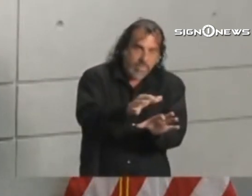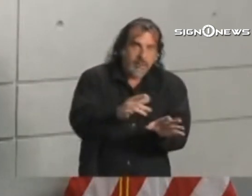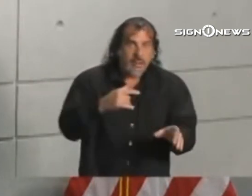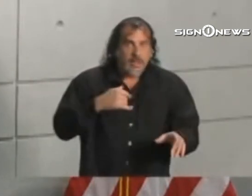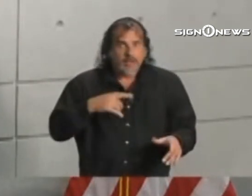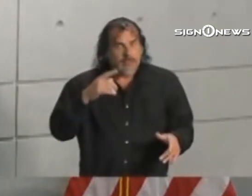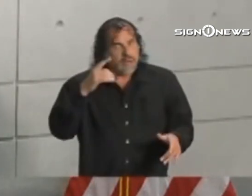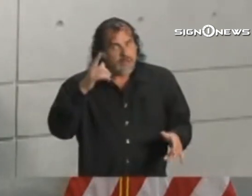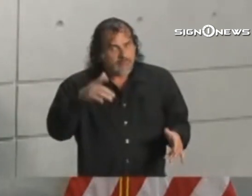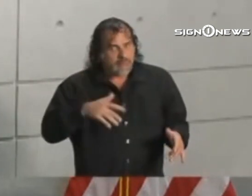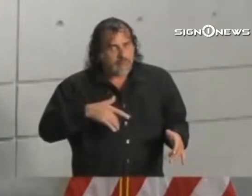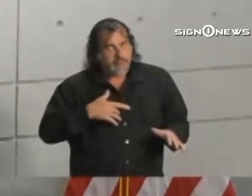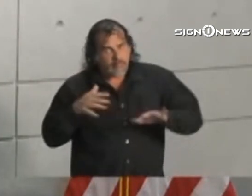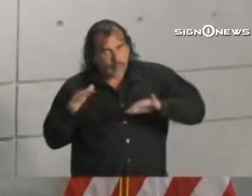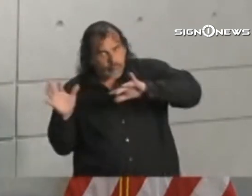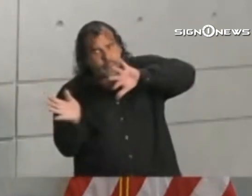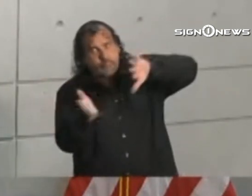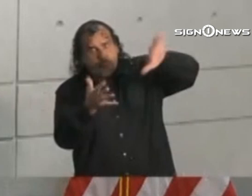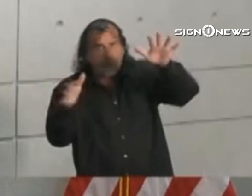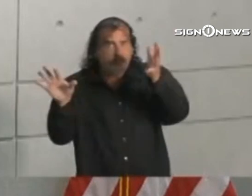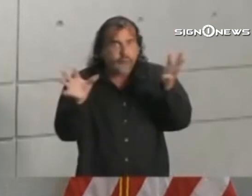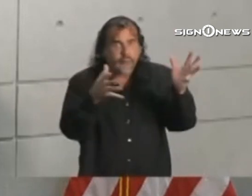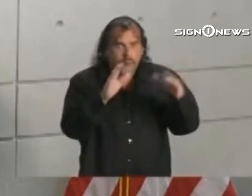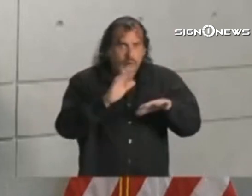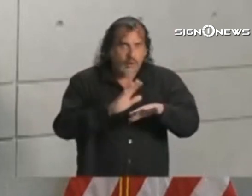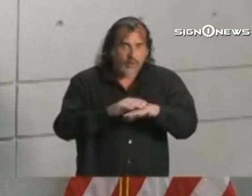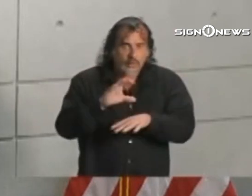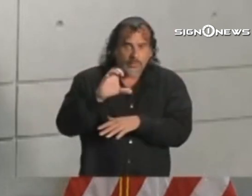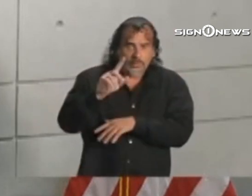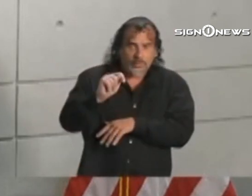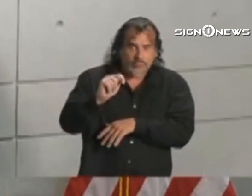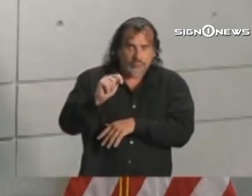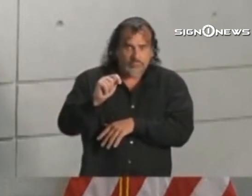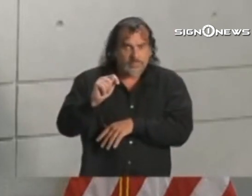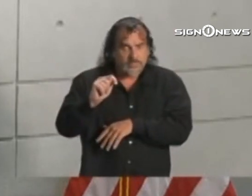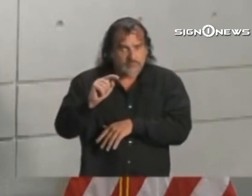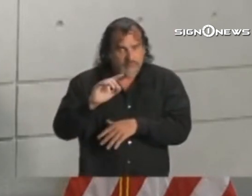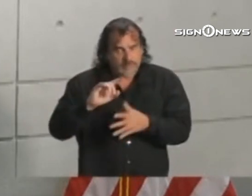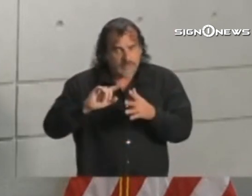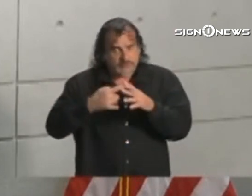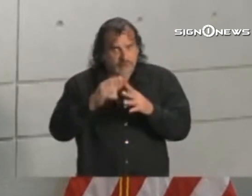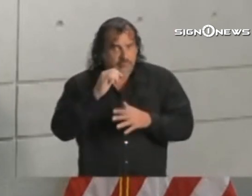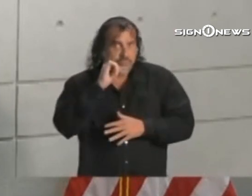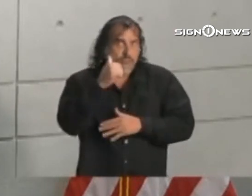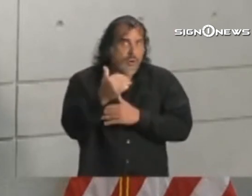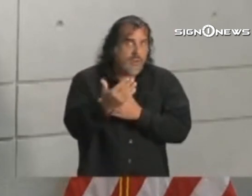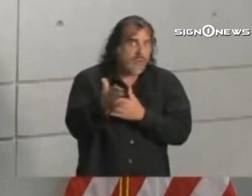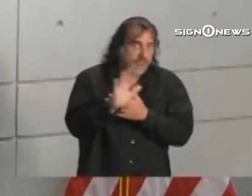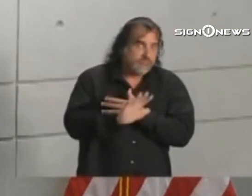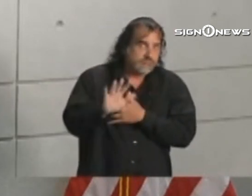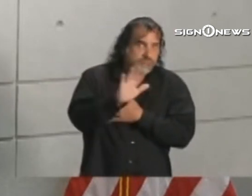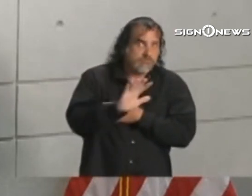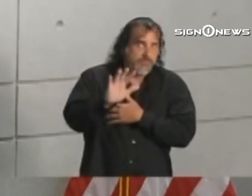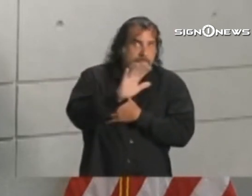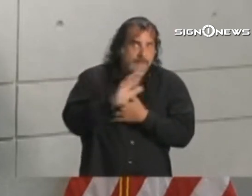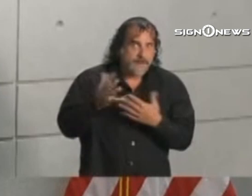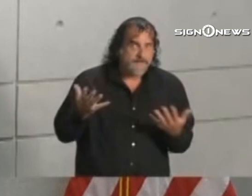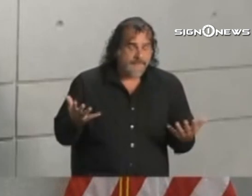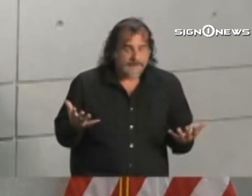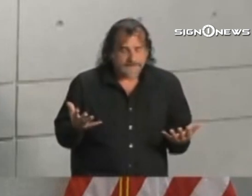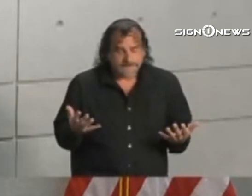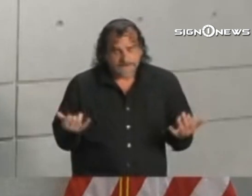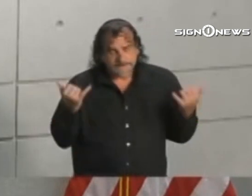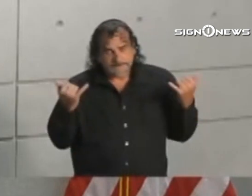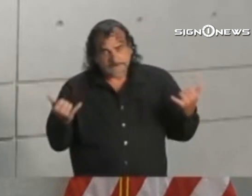felt in our Mississippi Gulf Coast region starting sometime tomorrow. Right now,